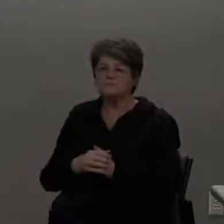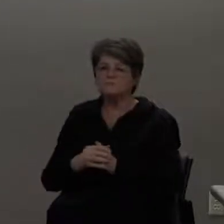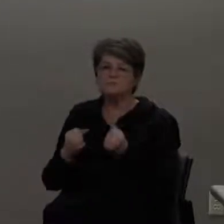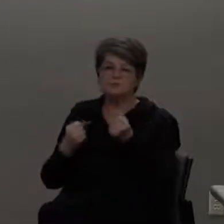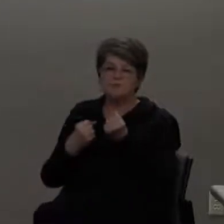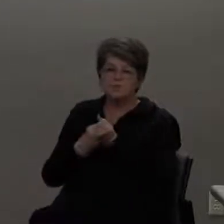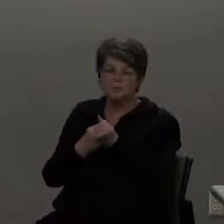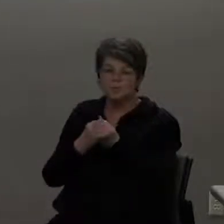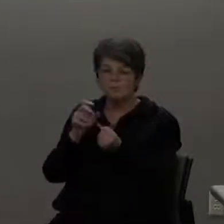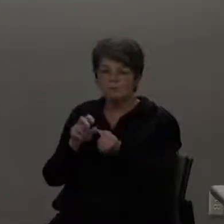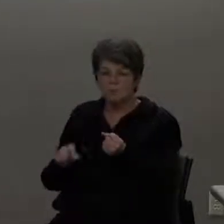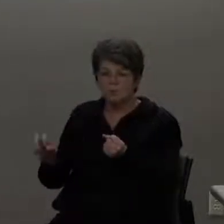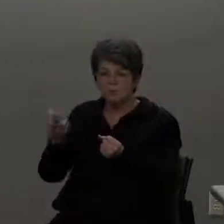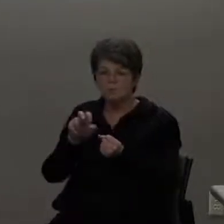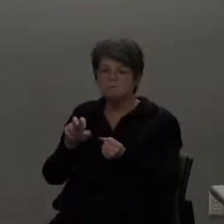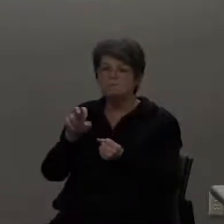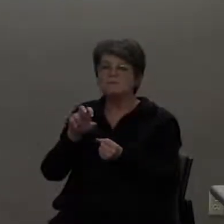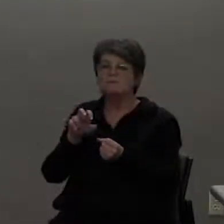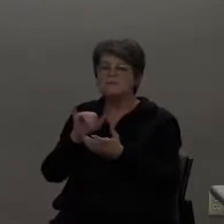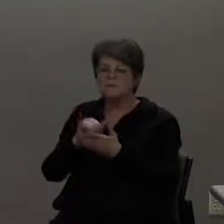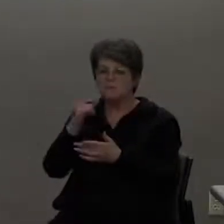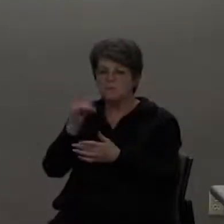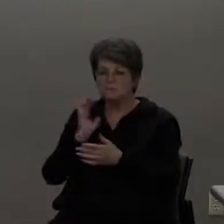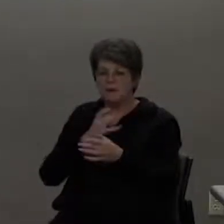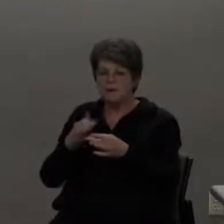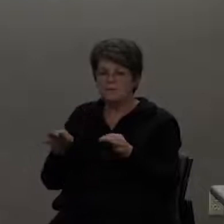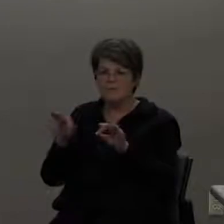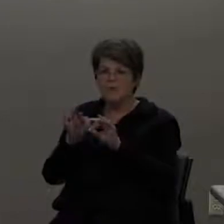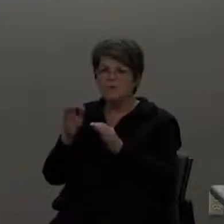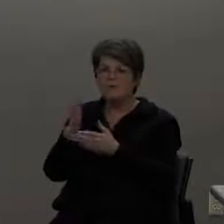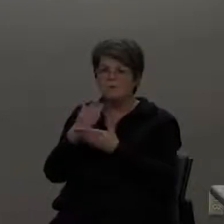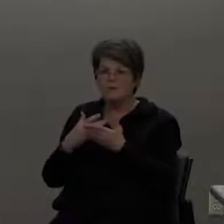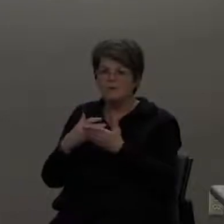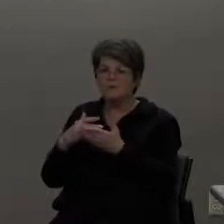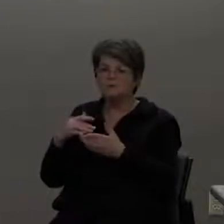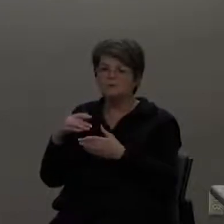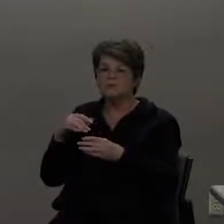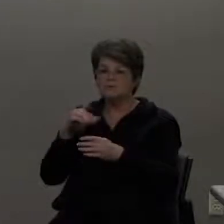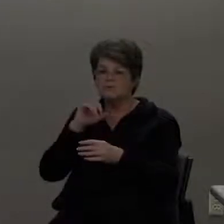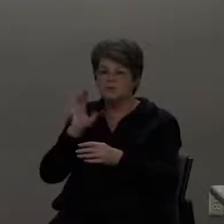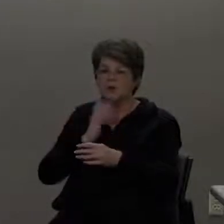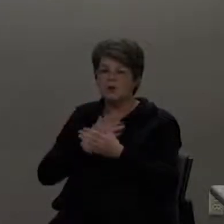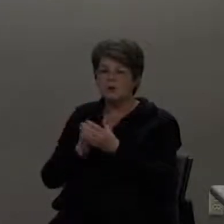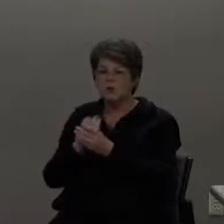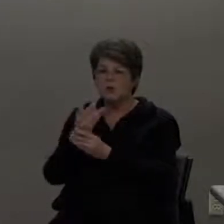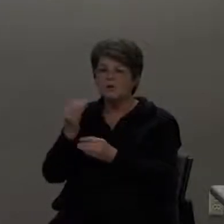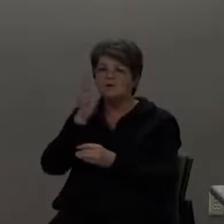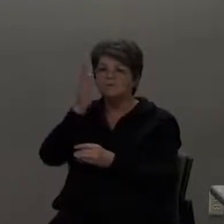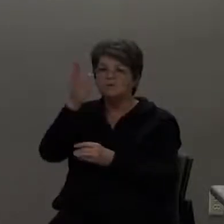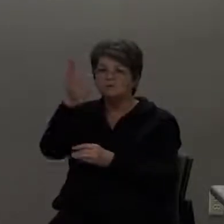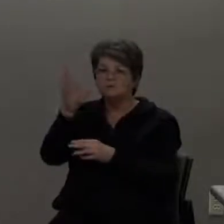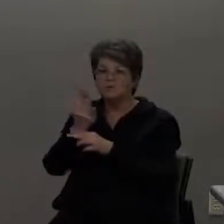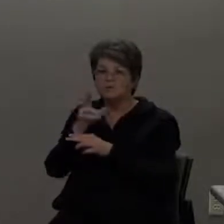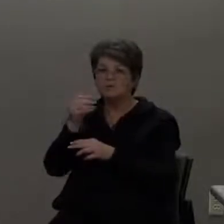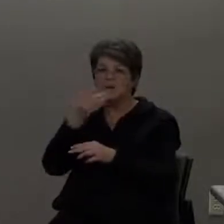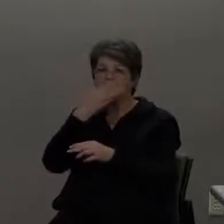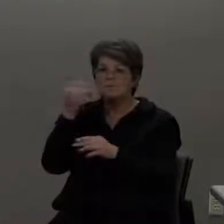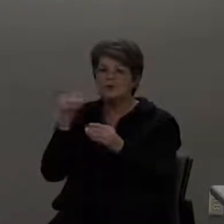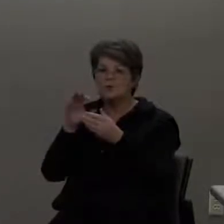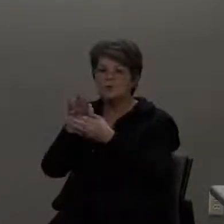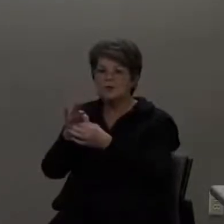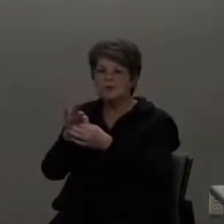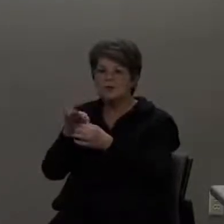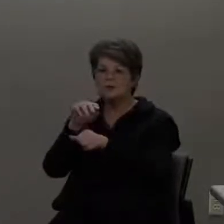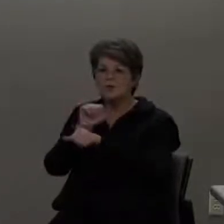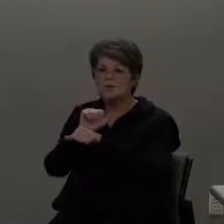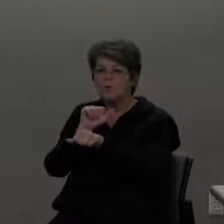Support tourism and recreation as one of our important factors of our community and our growth and our future uses, and to better connect